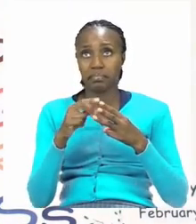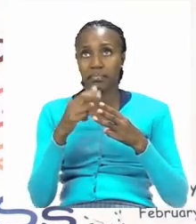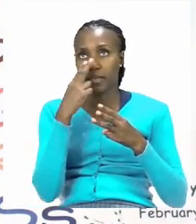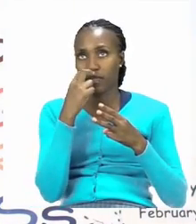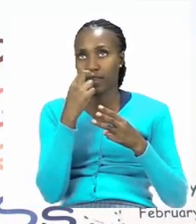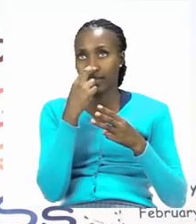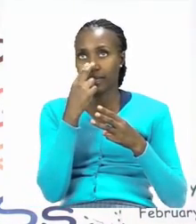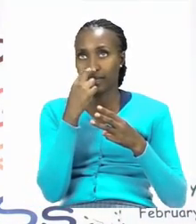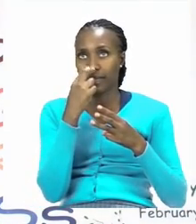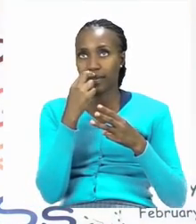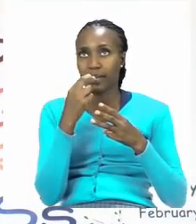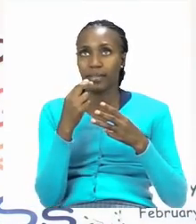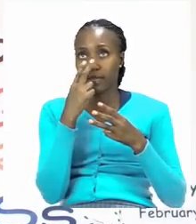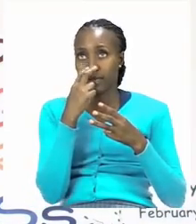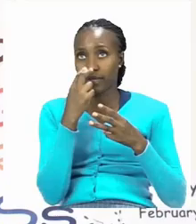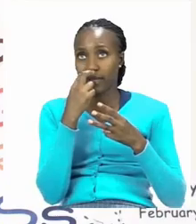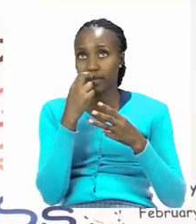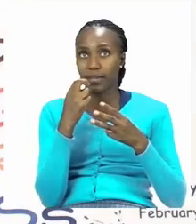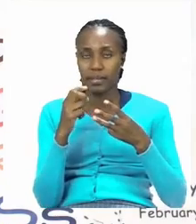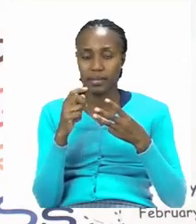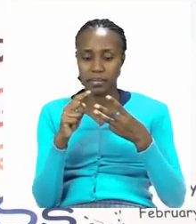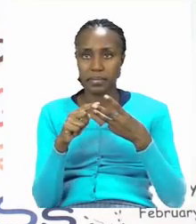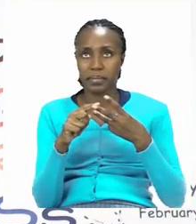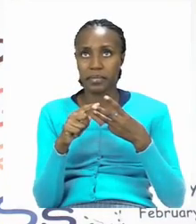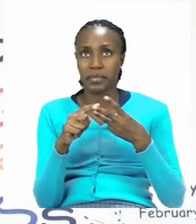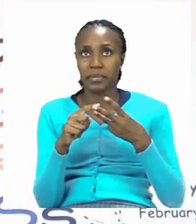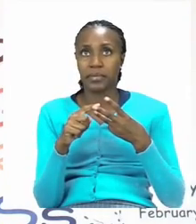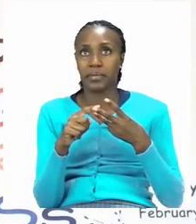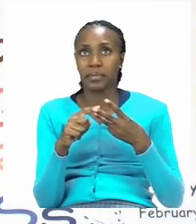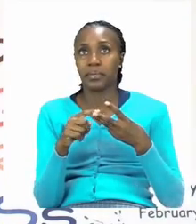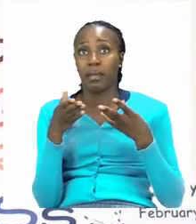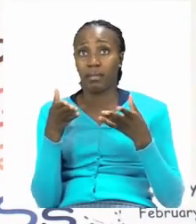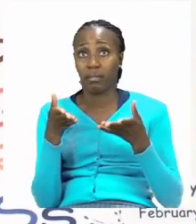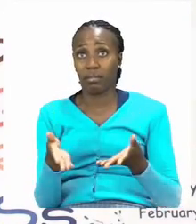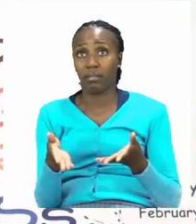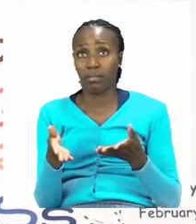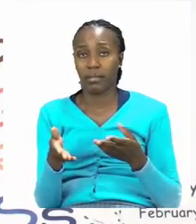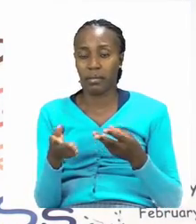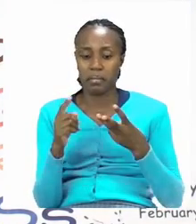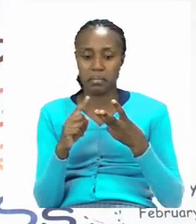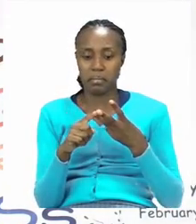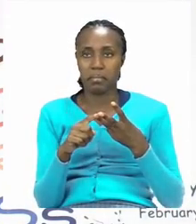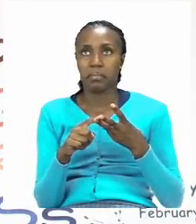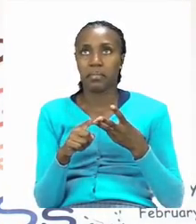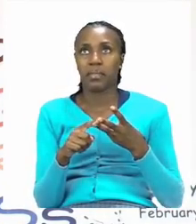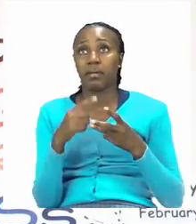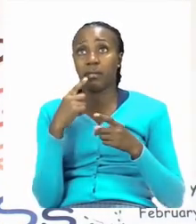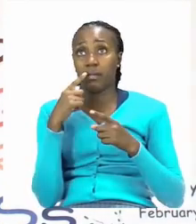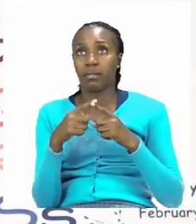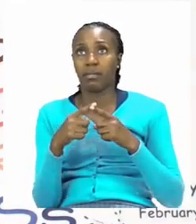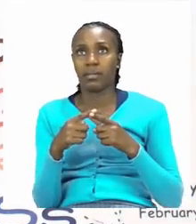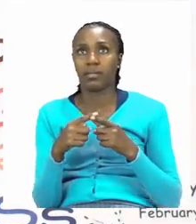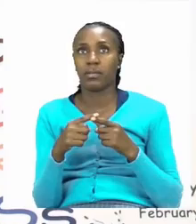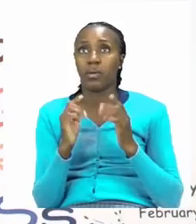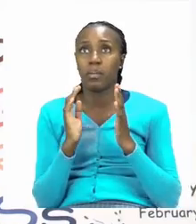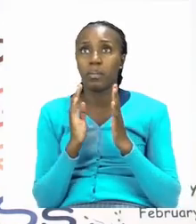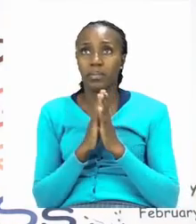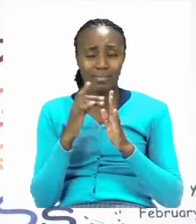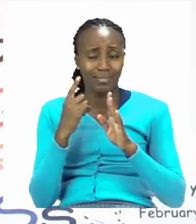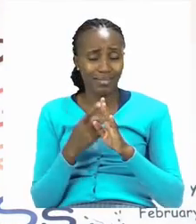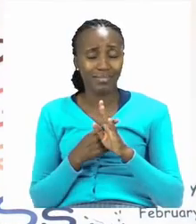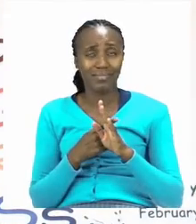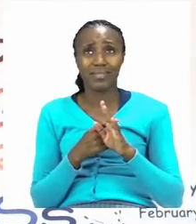Now, when you're making your sentences, only choose 2 sight words. Please make sure that you start your sentence with